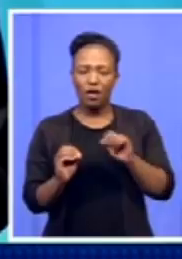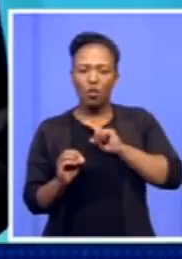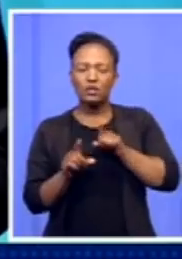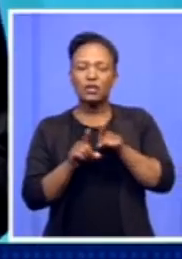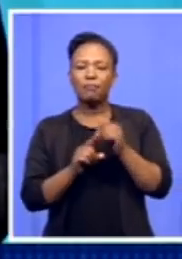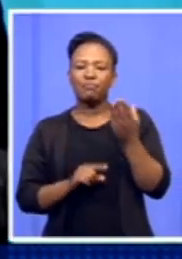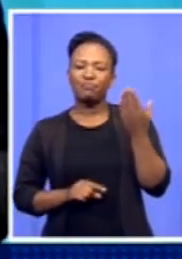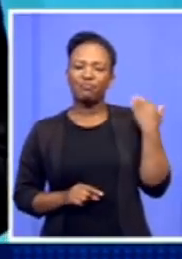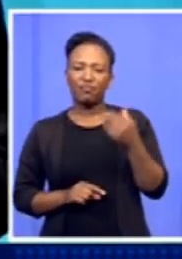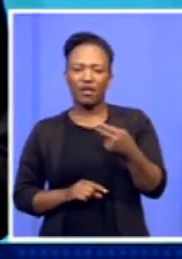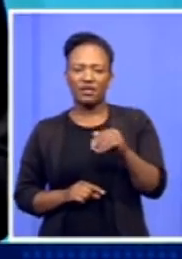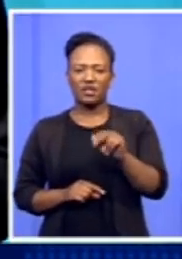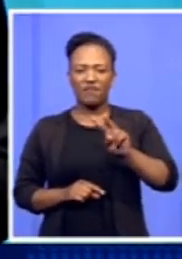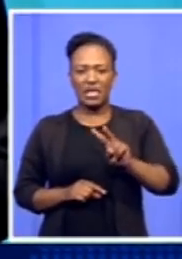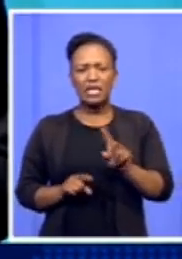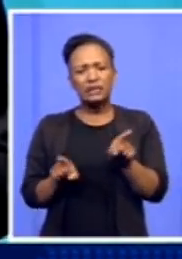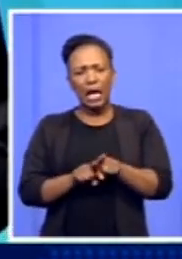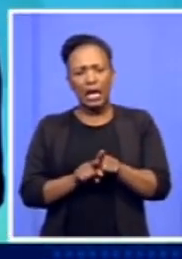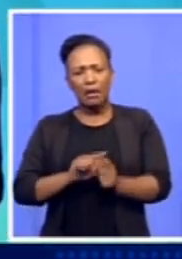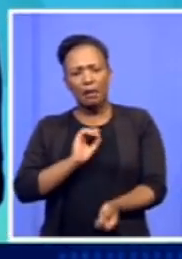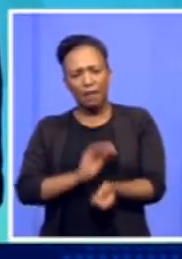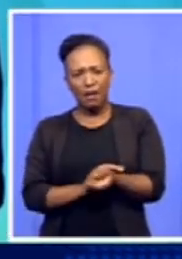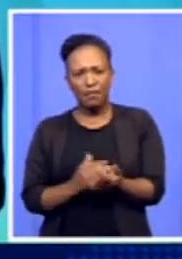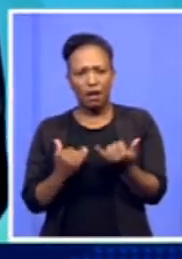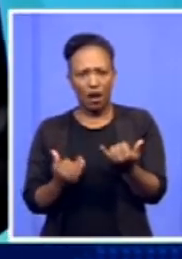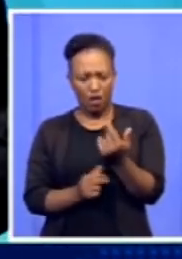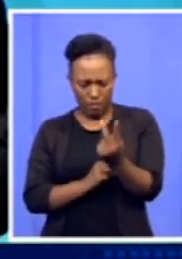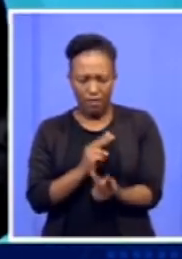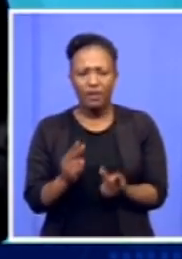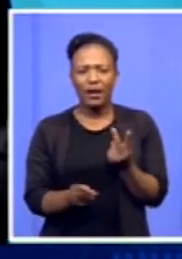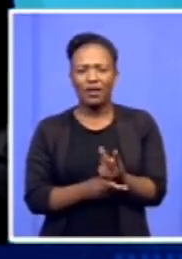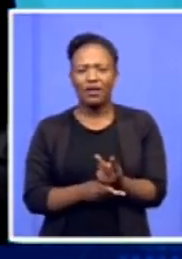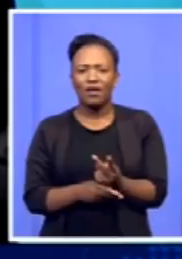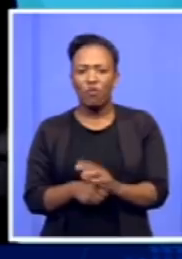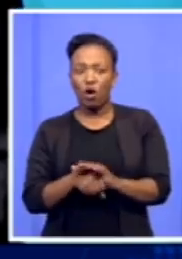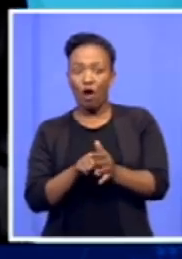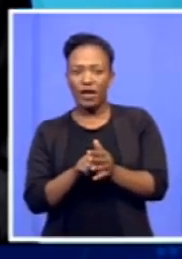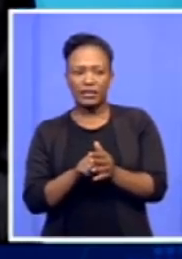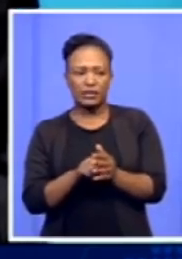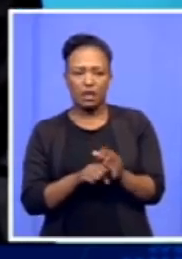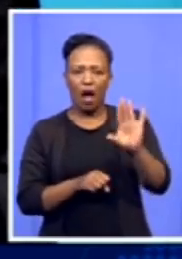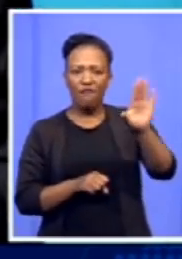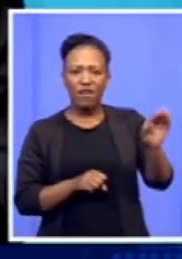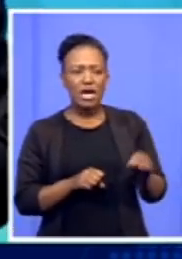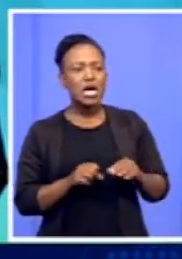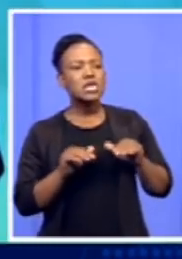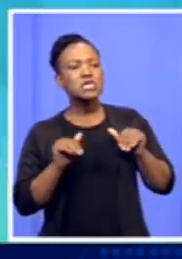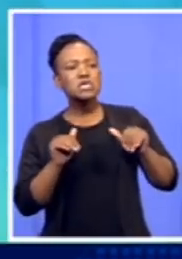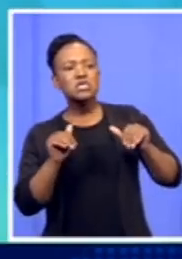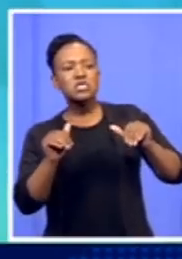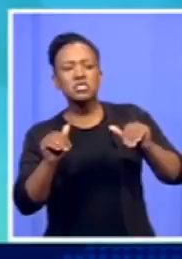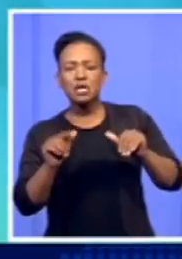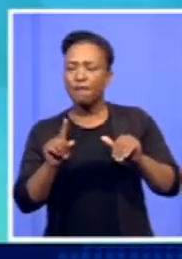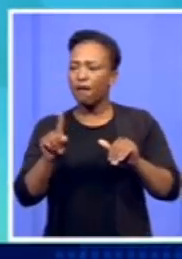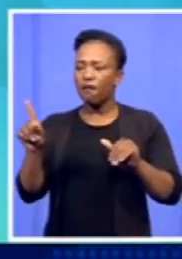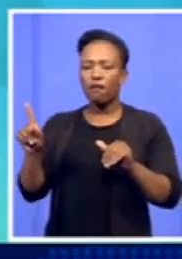again history repeating itself. In many ways, the COVID-19 pandemic was a wake-up call for many